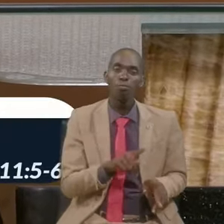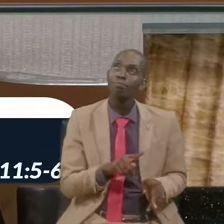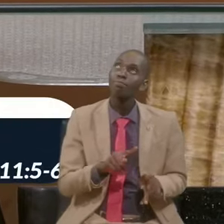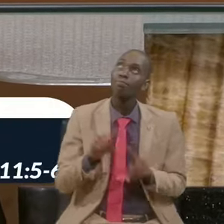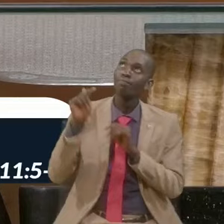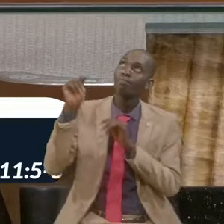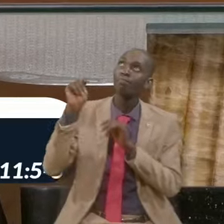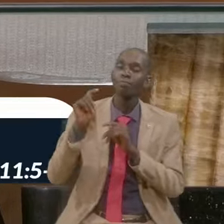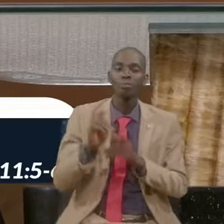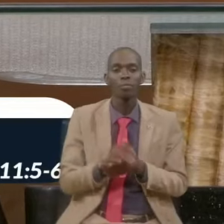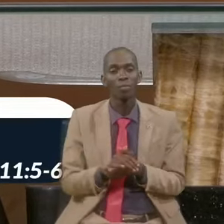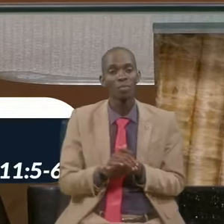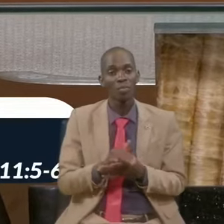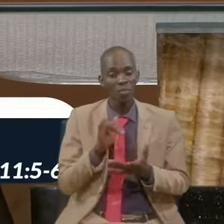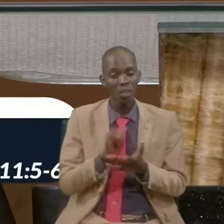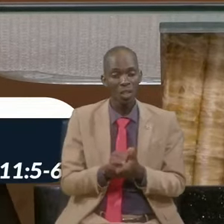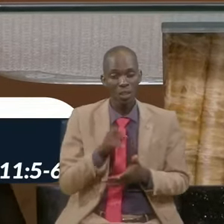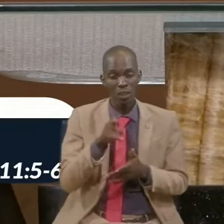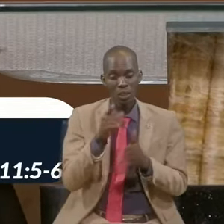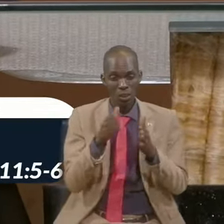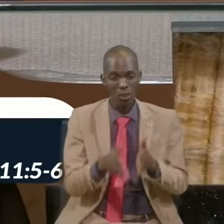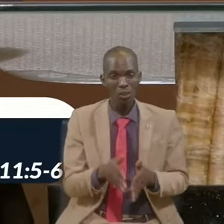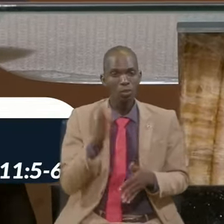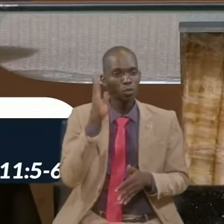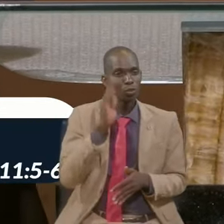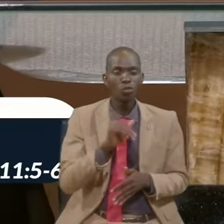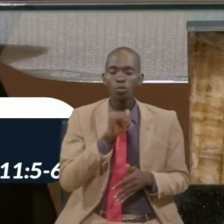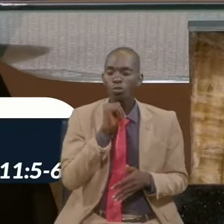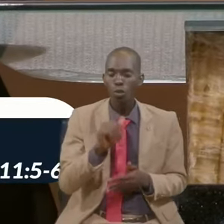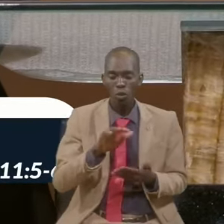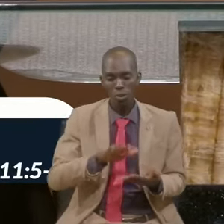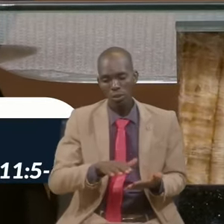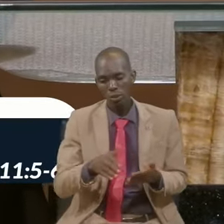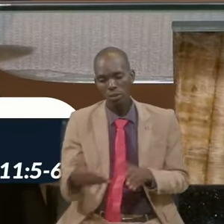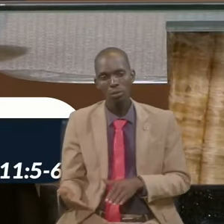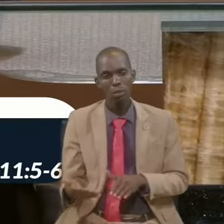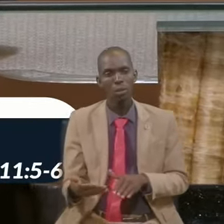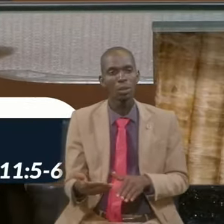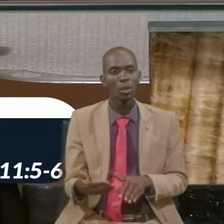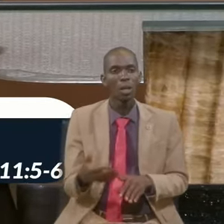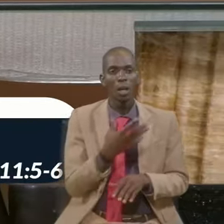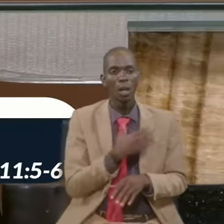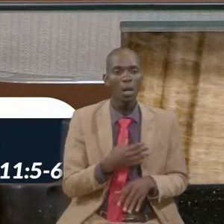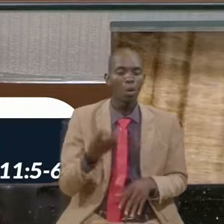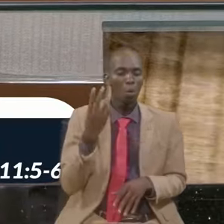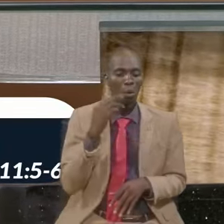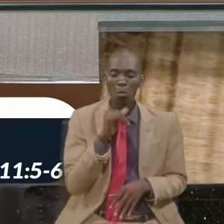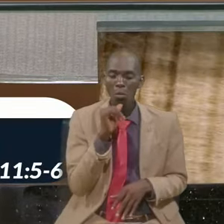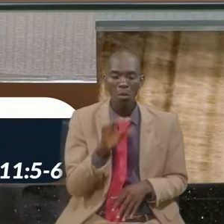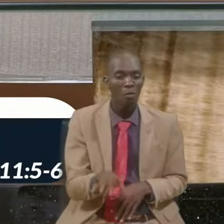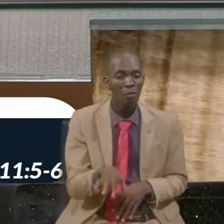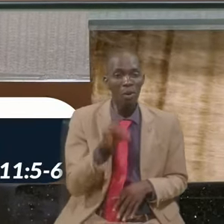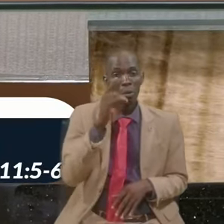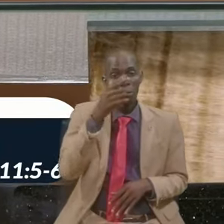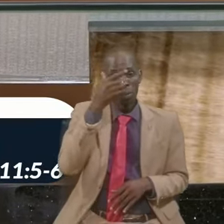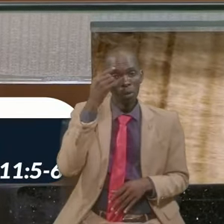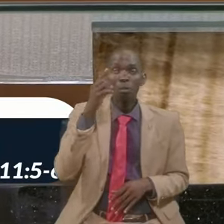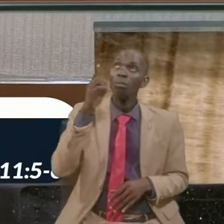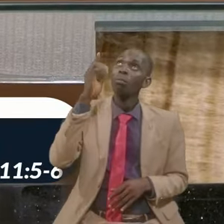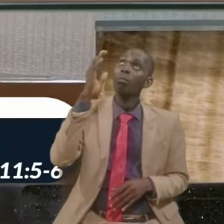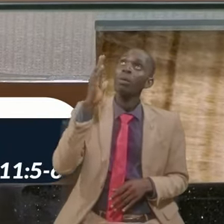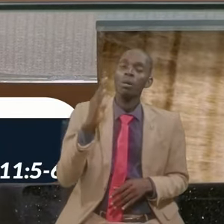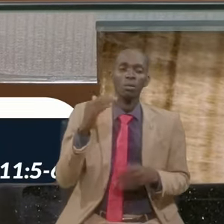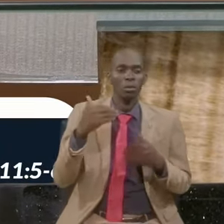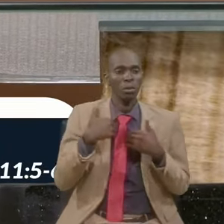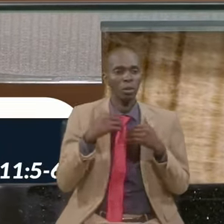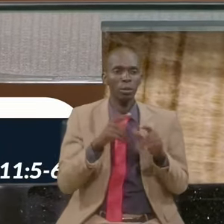translated that he should not see death and was not found because God